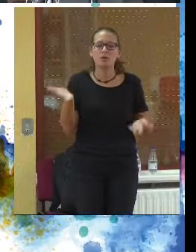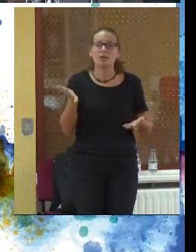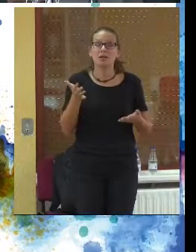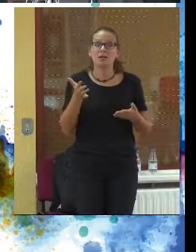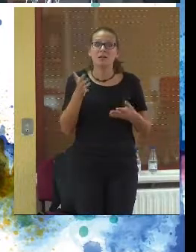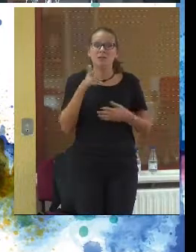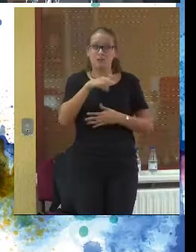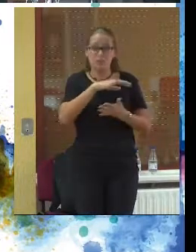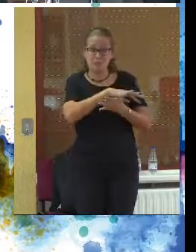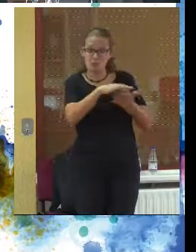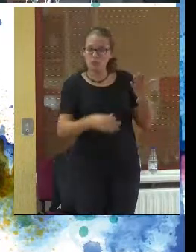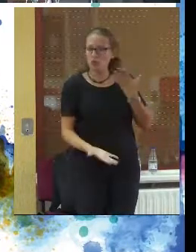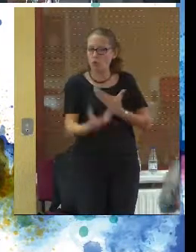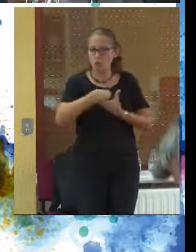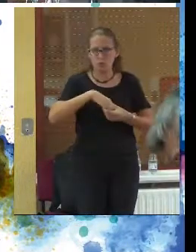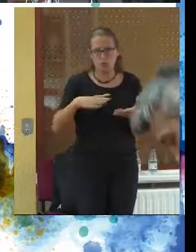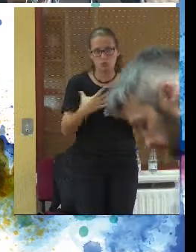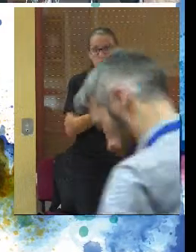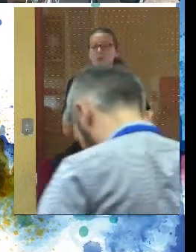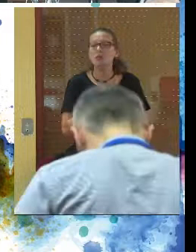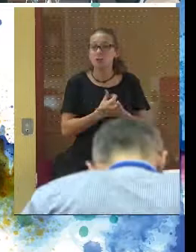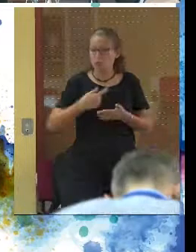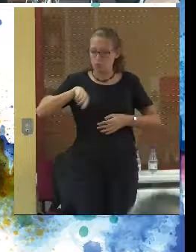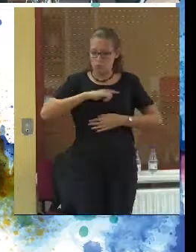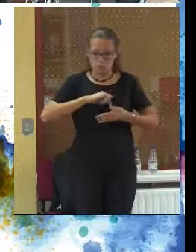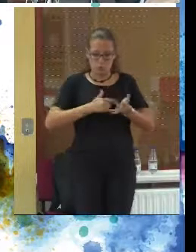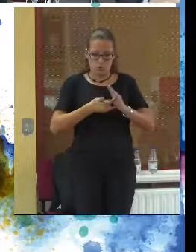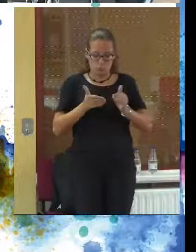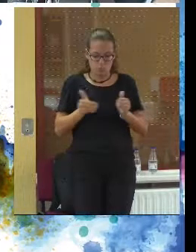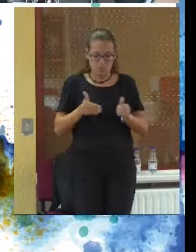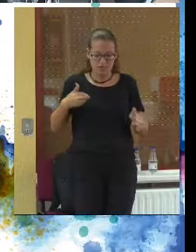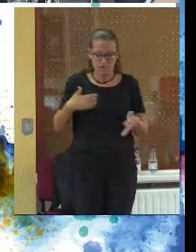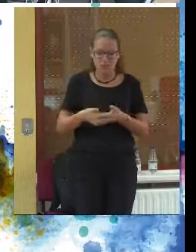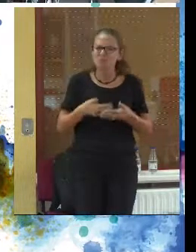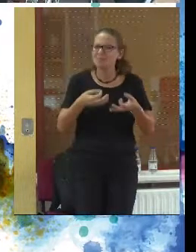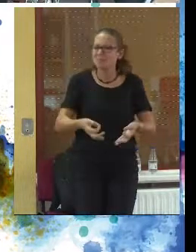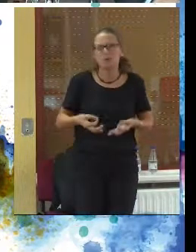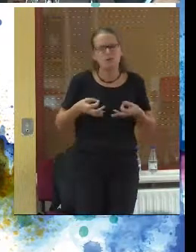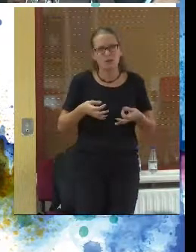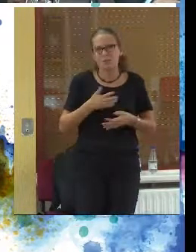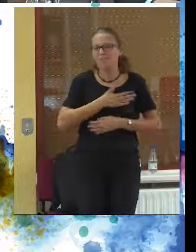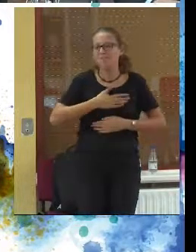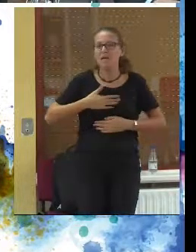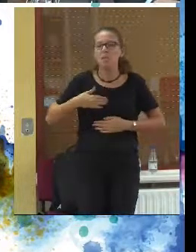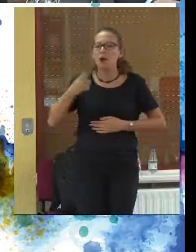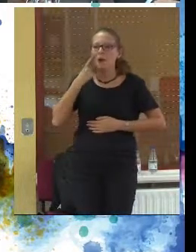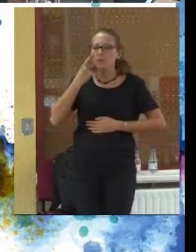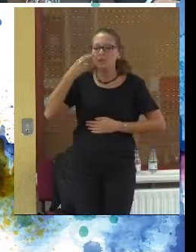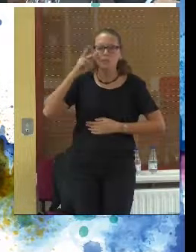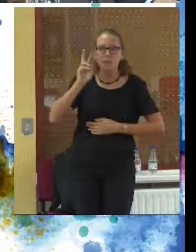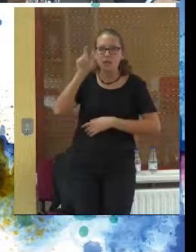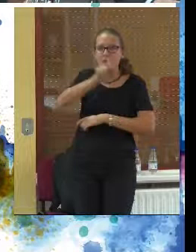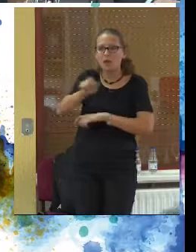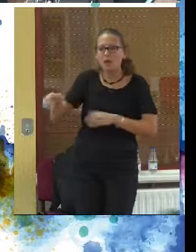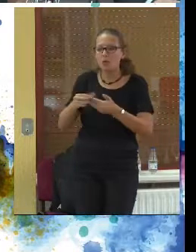and visual impairments. And since the very beginning of the project, we wanted to include the final users, and